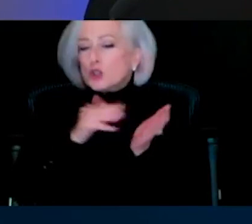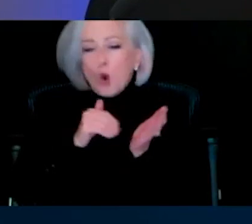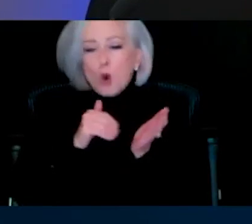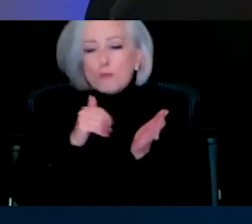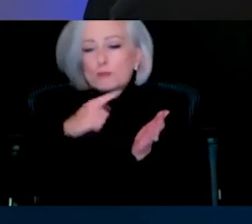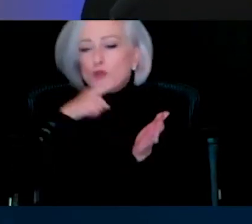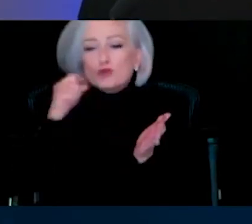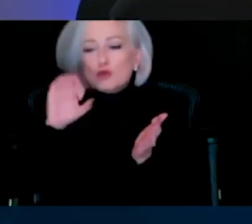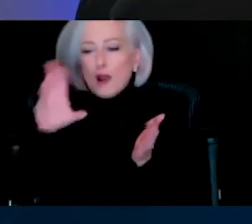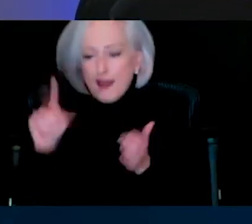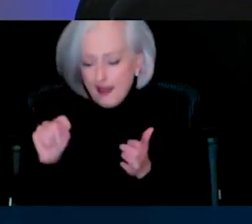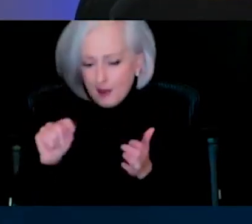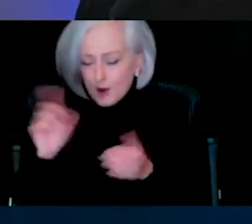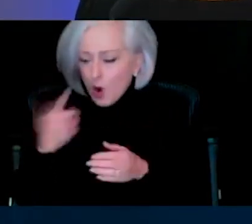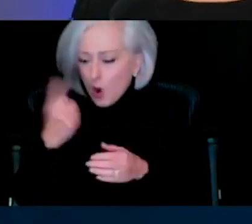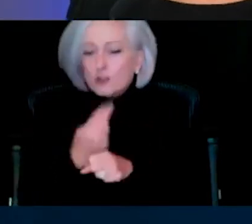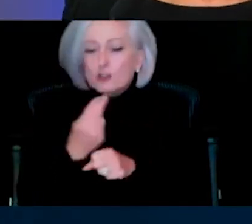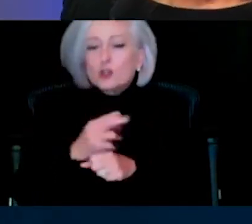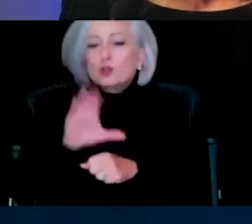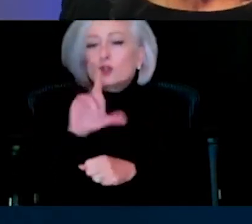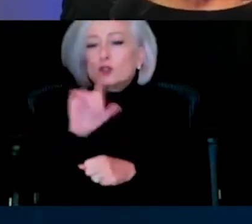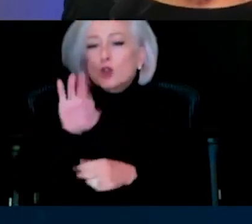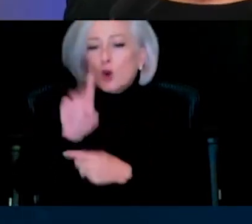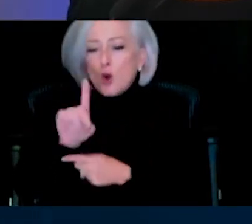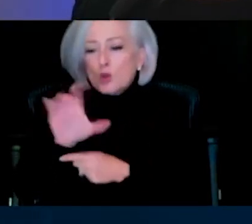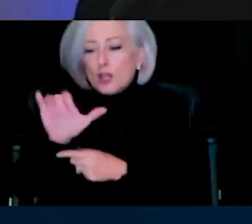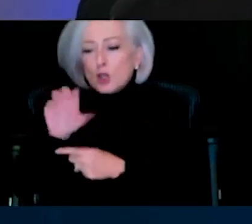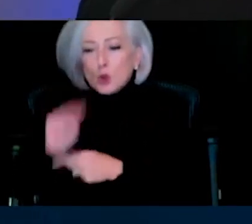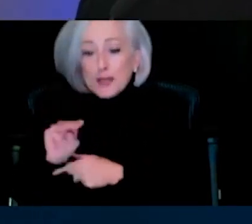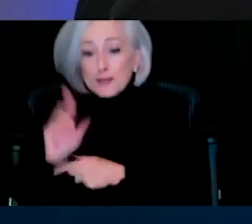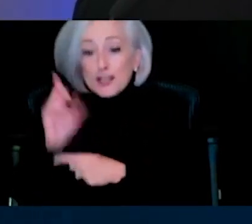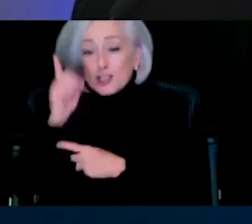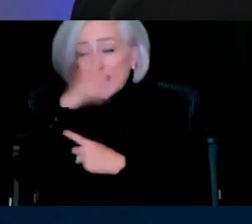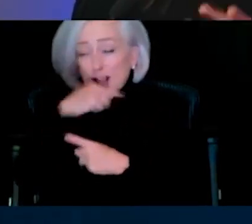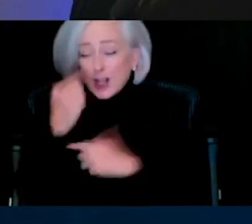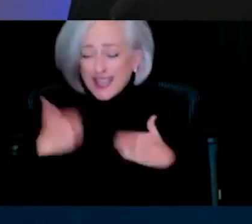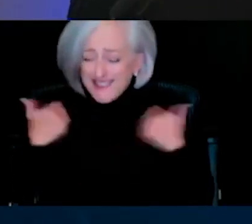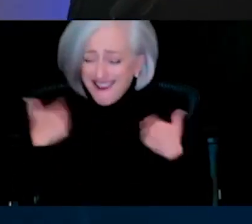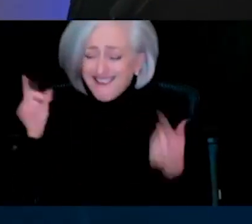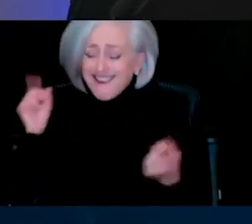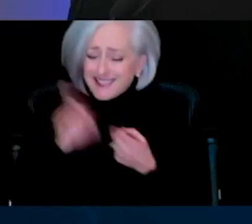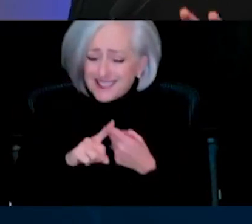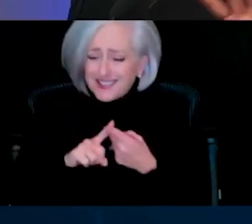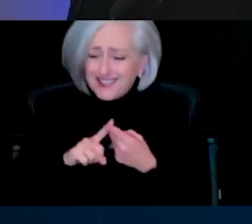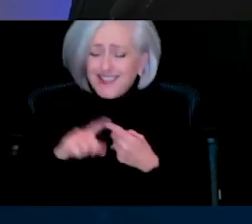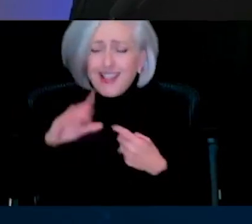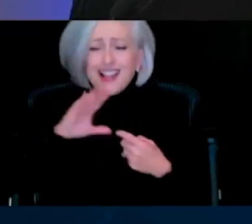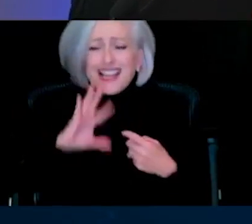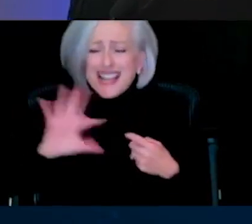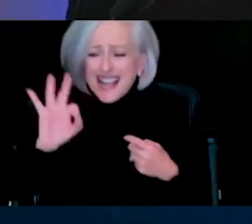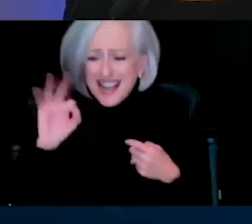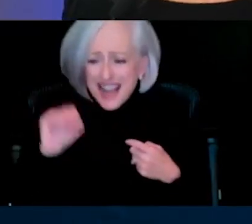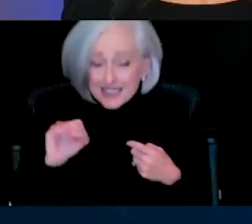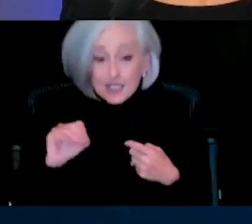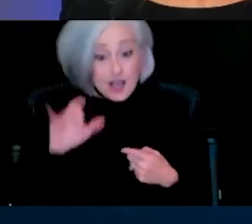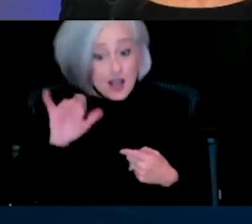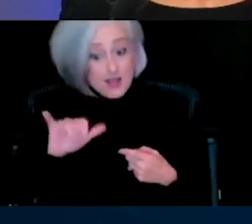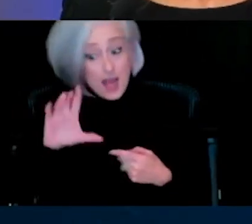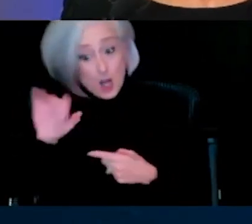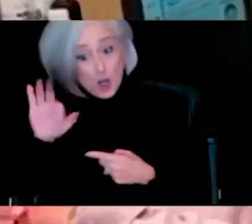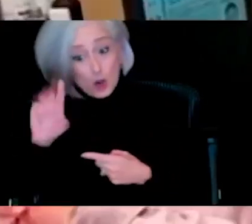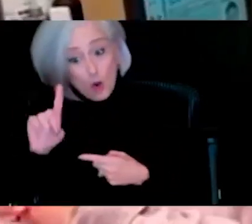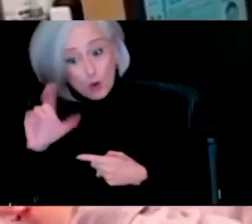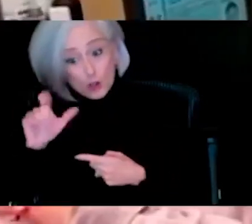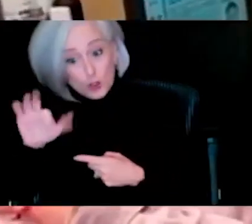She looked young even into her late 90s. So was that the cold cream and not using soap, or is that just good